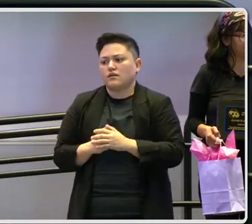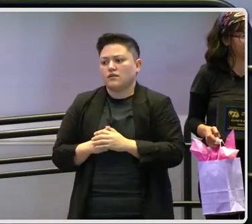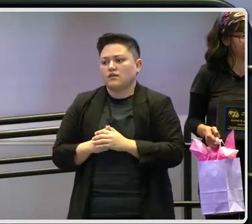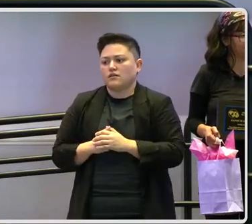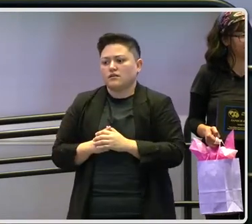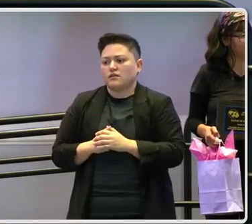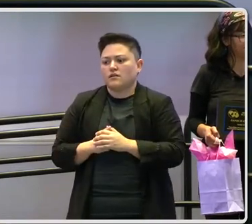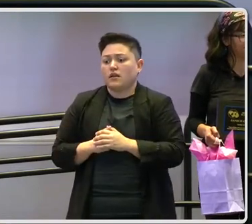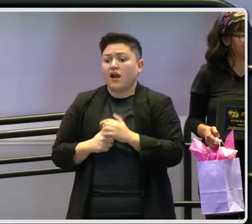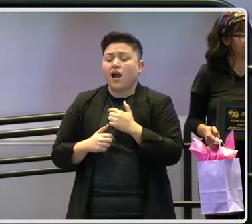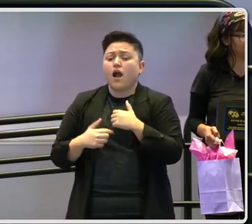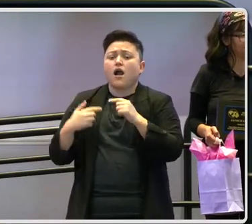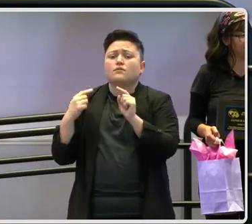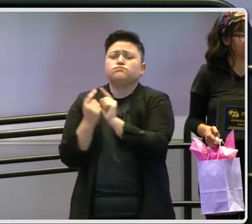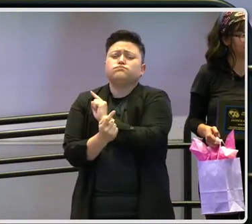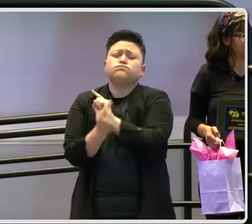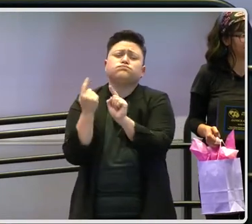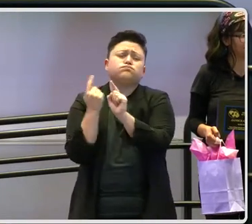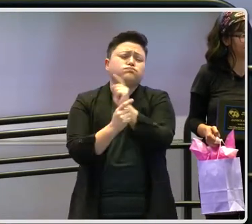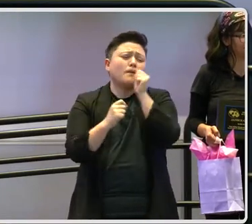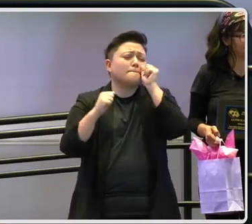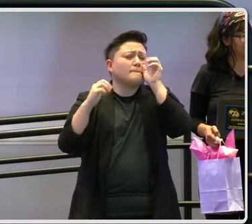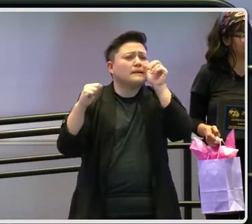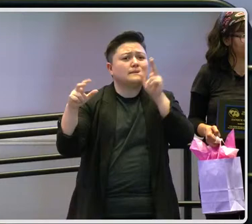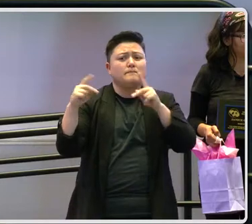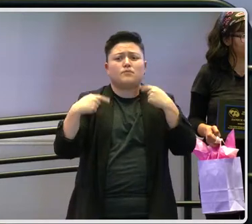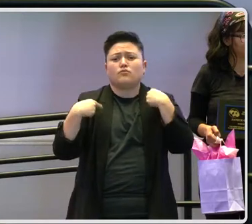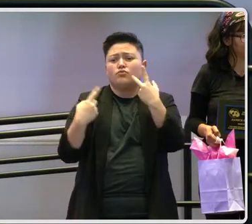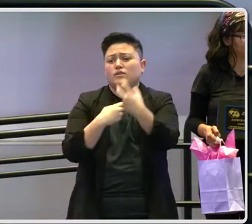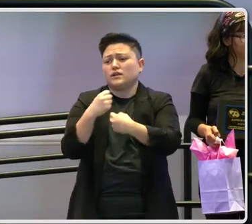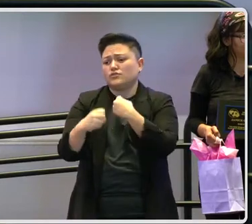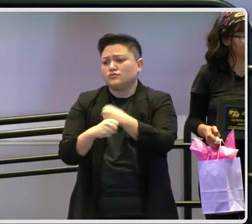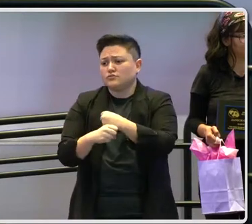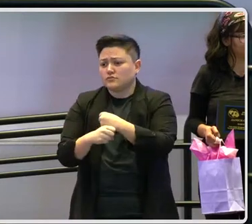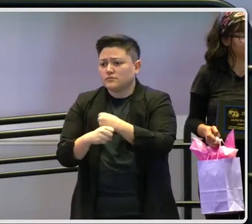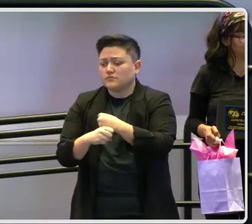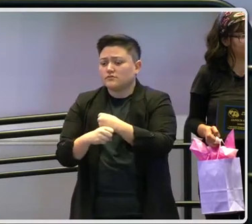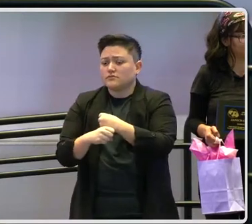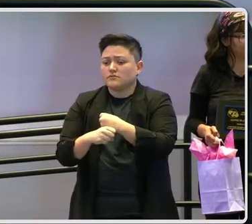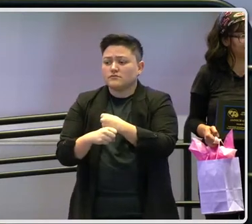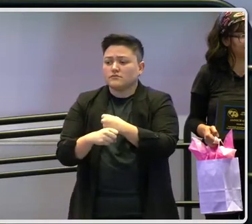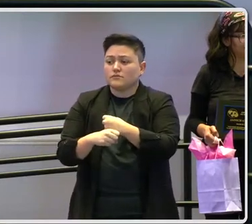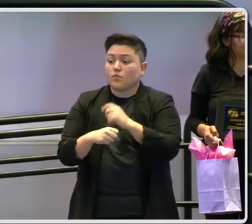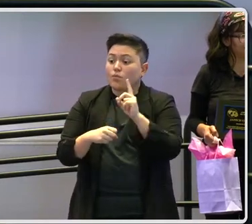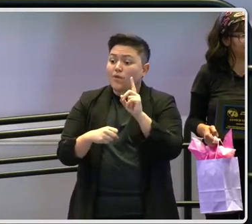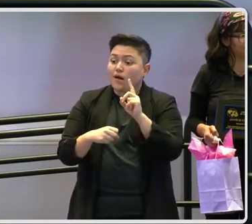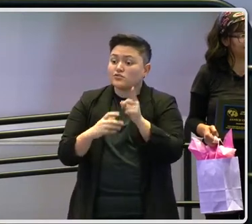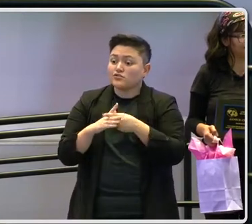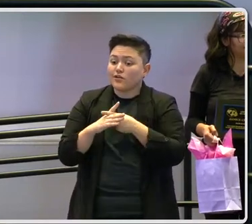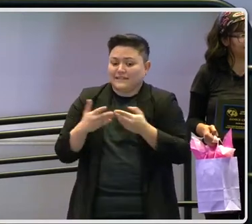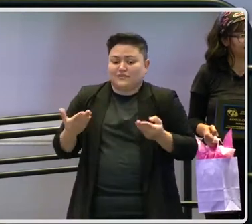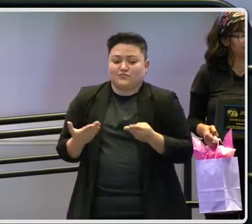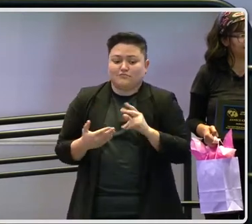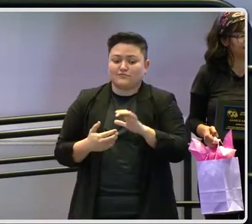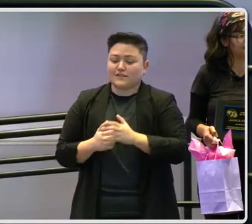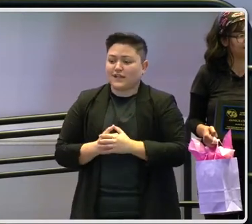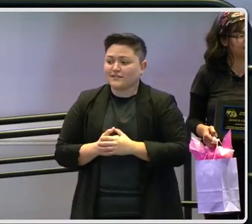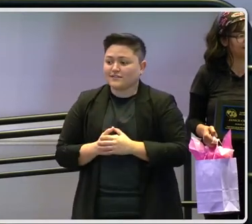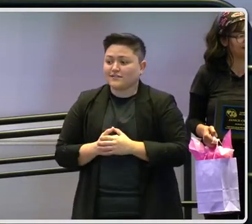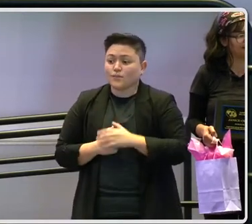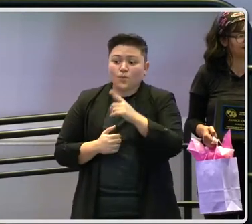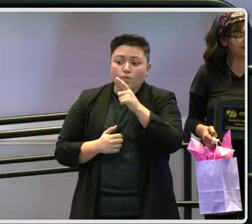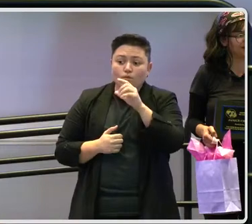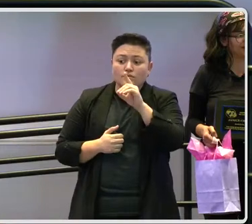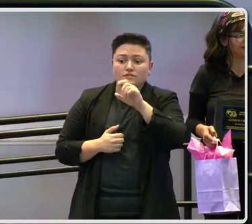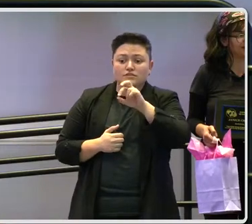some wonderful people on that path. Starting here at Mt SAC, Mr. Dr.